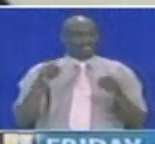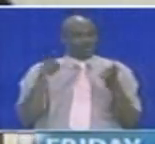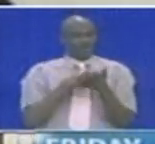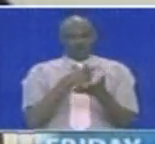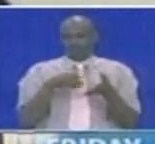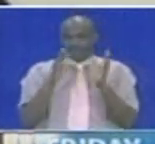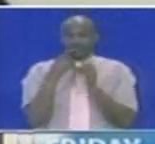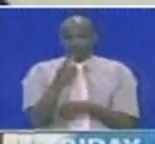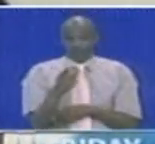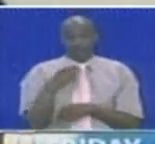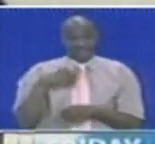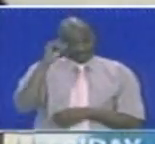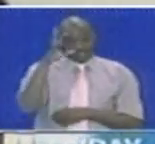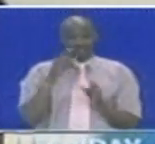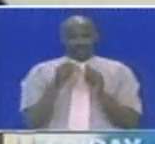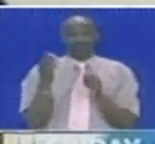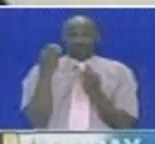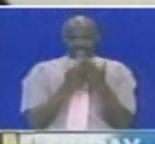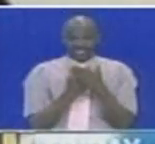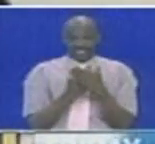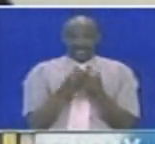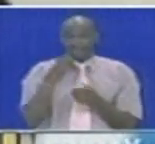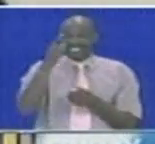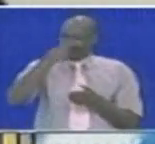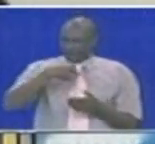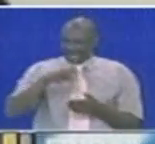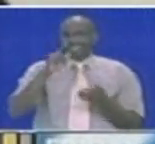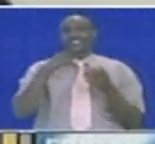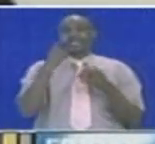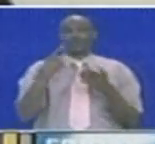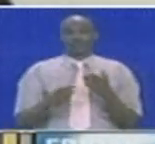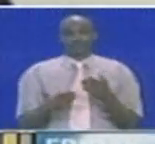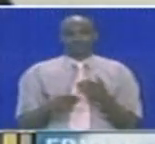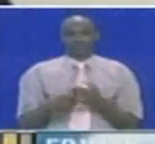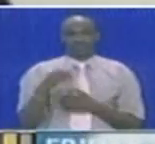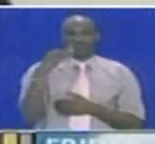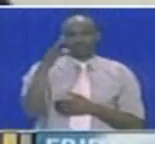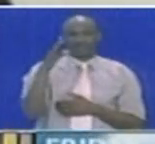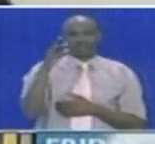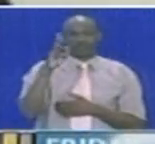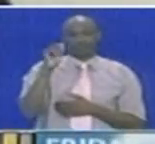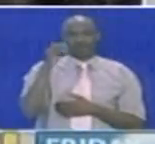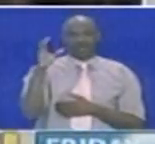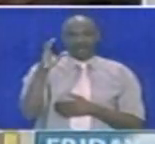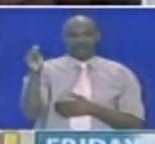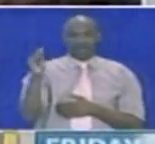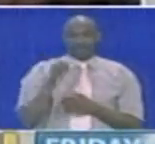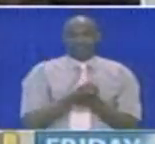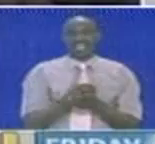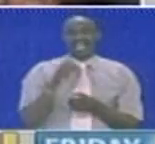pronunciation. That is my surprise word for tonight. And the correct pronunciation is fracas.